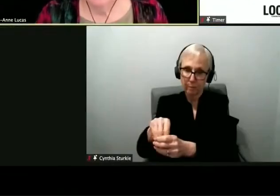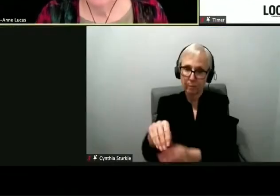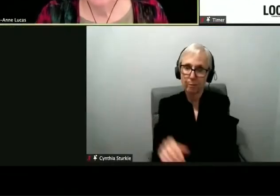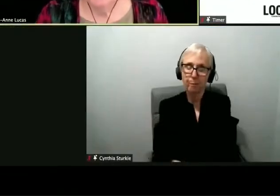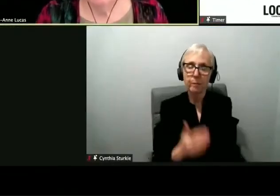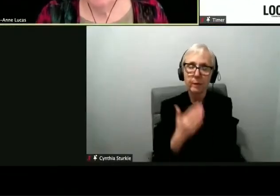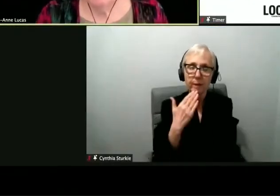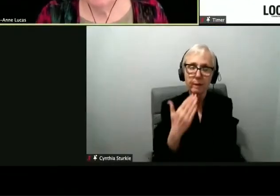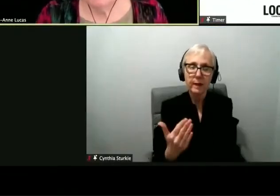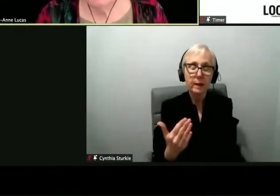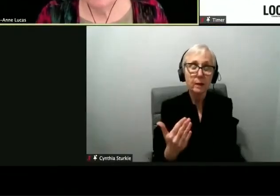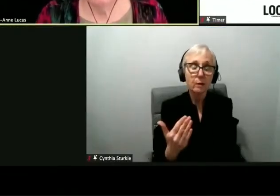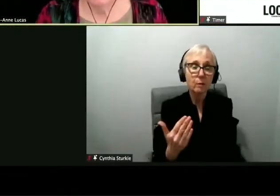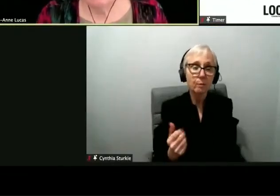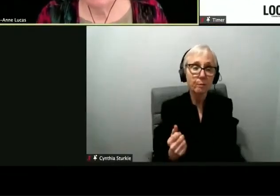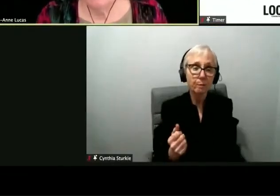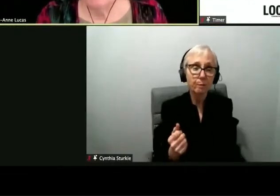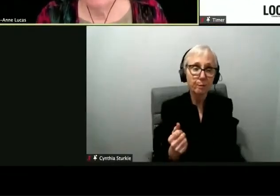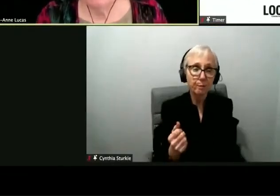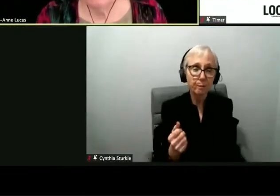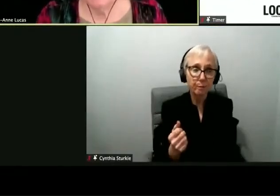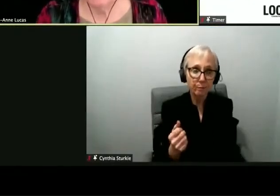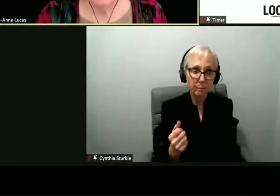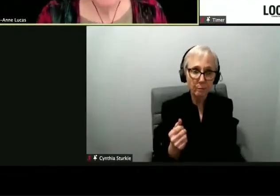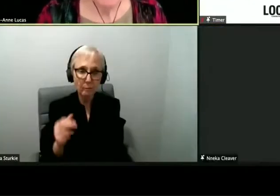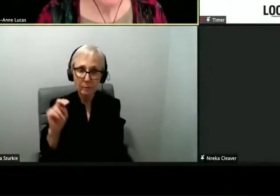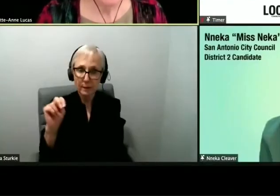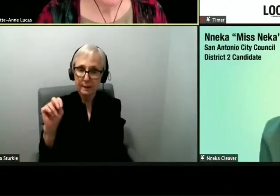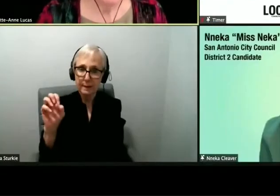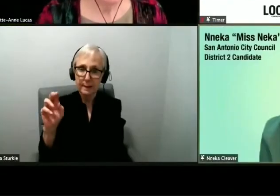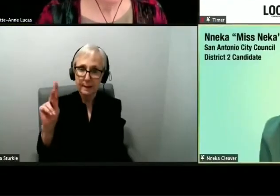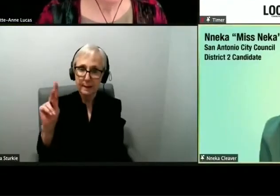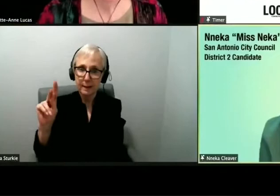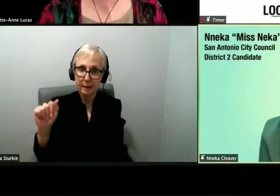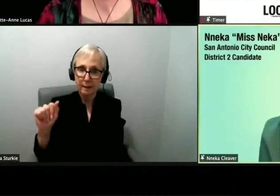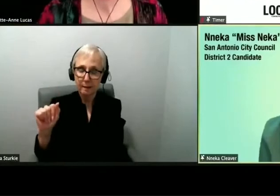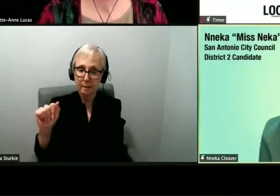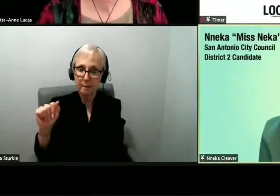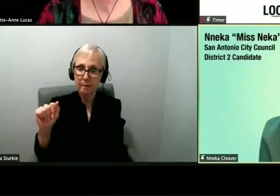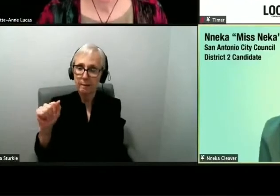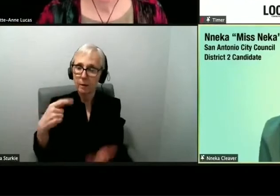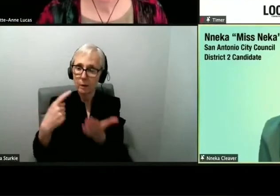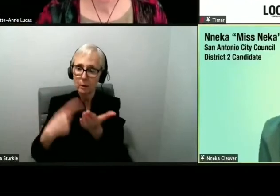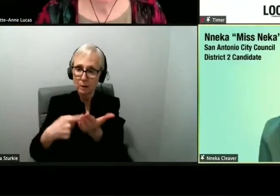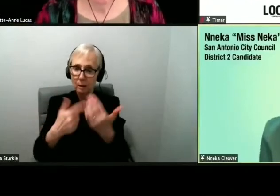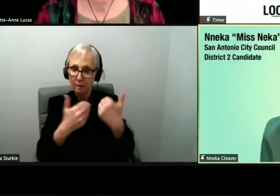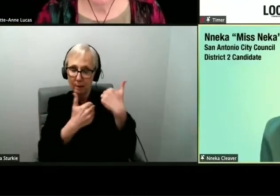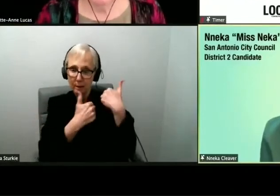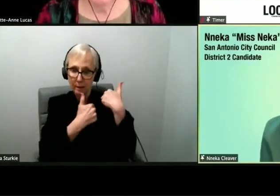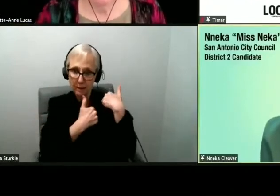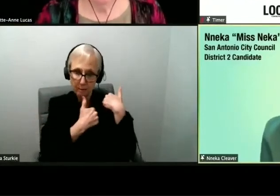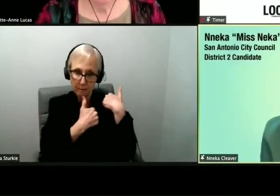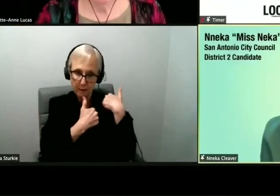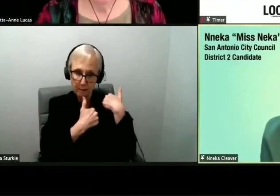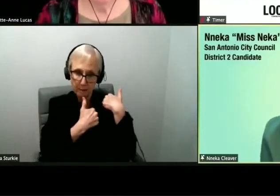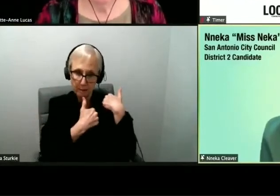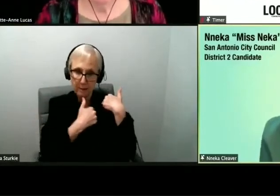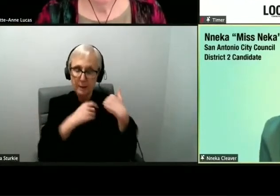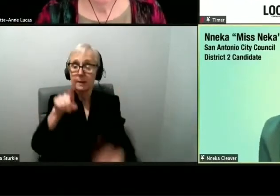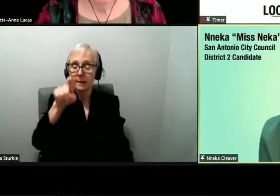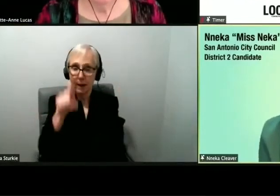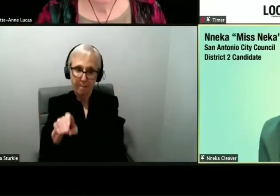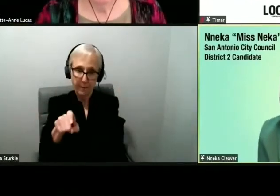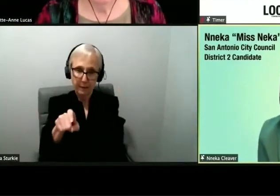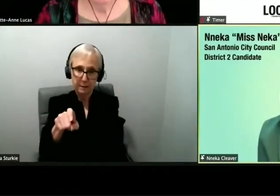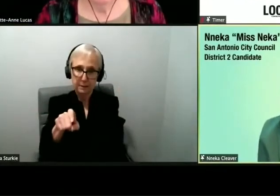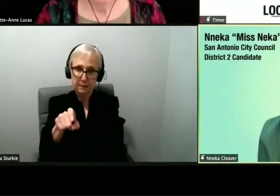Thank you. Next question. Next person is Neka Cleaver. So we're talking accountability. Accountability is an absolute must,